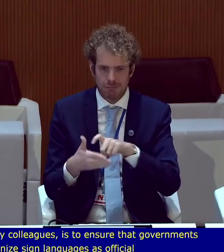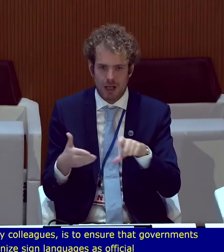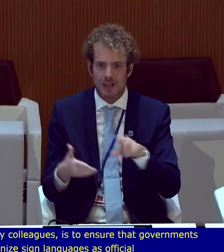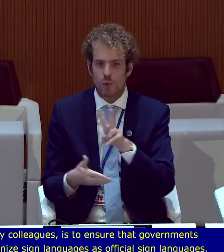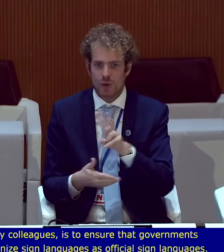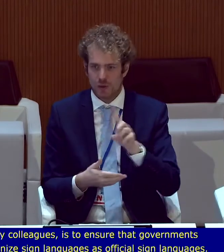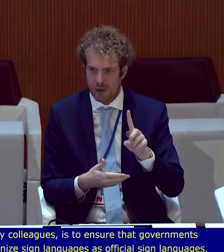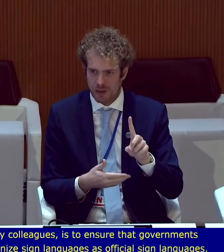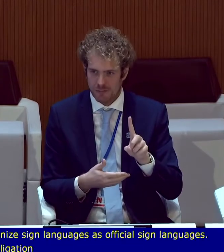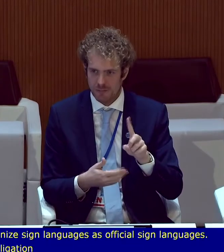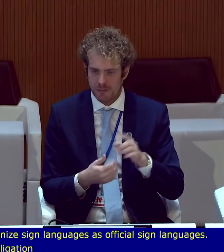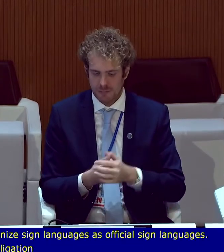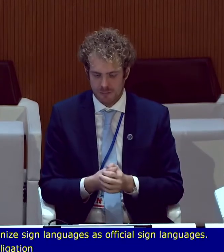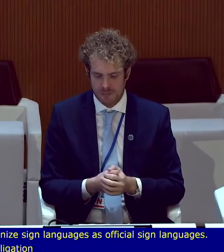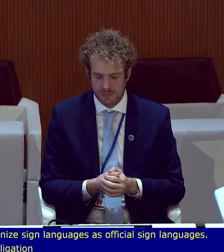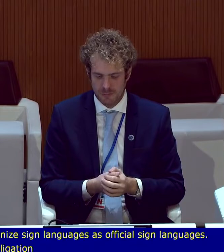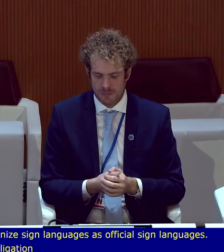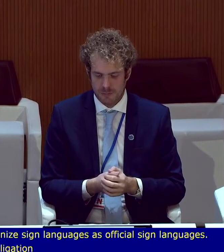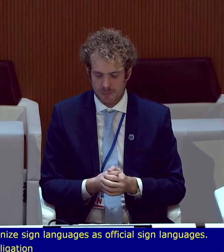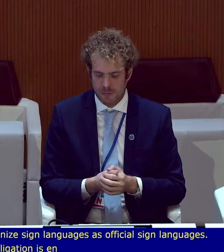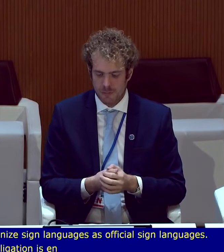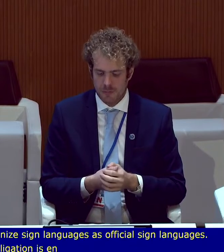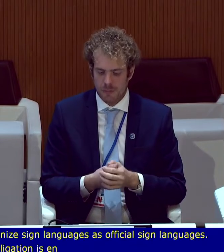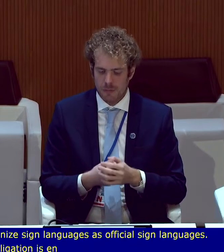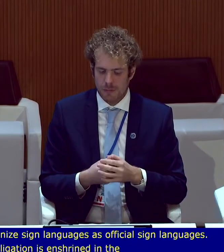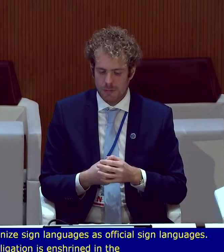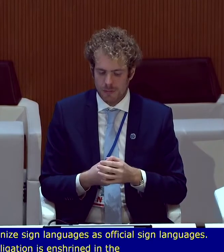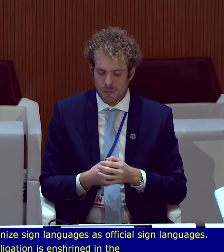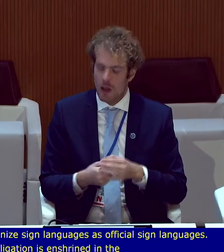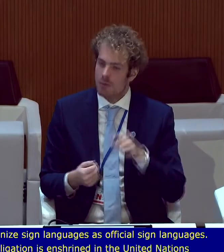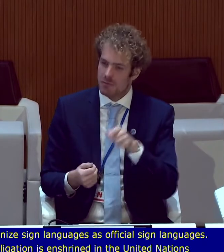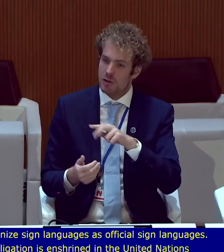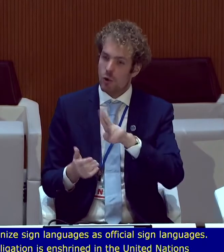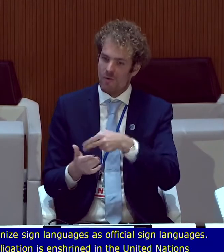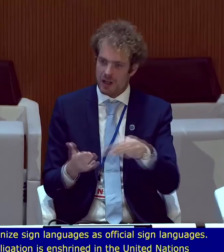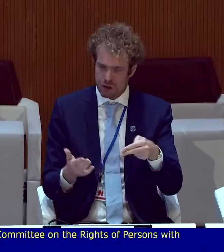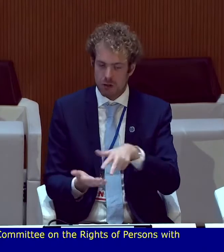United Nations Convention on the Rights of Persons with Disabilities, Article 21E.